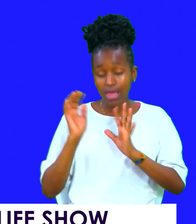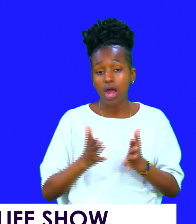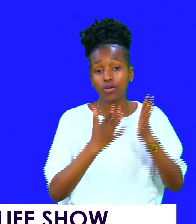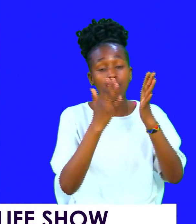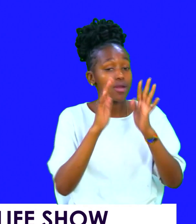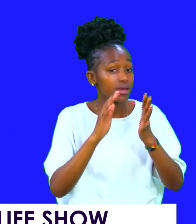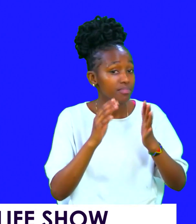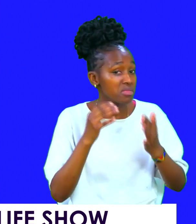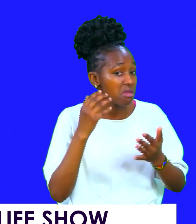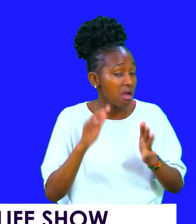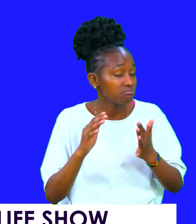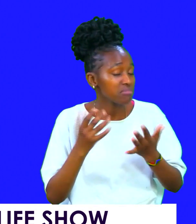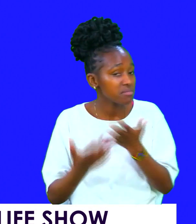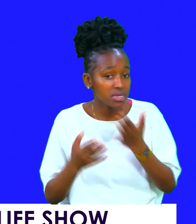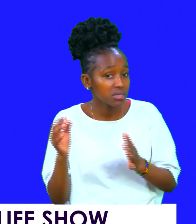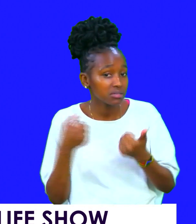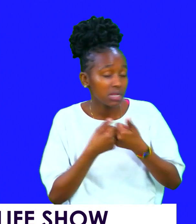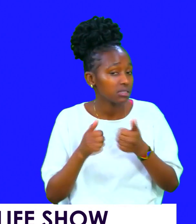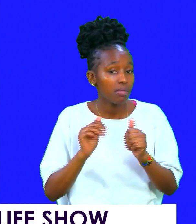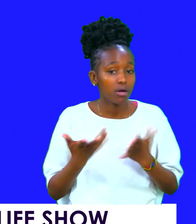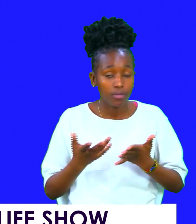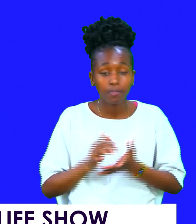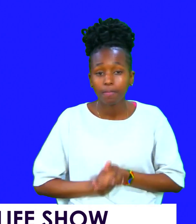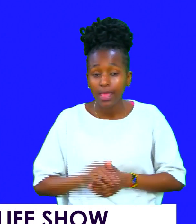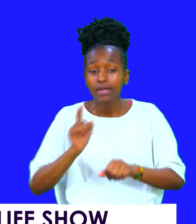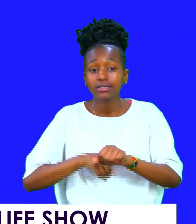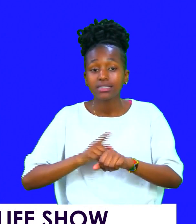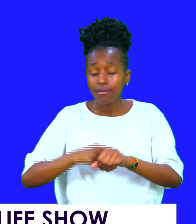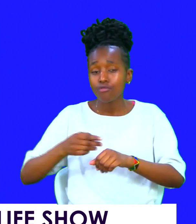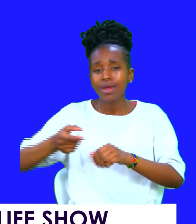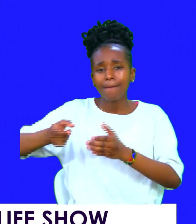The higher you rise, the tougher the battle.